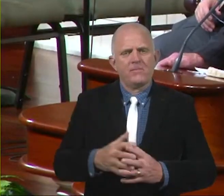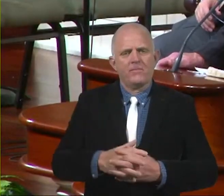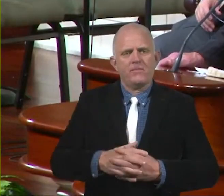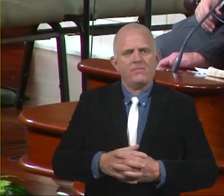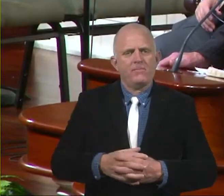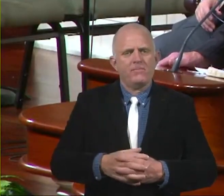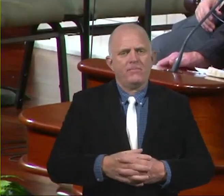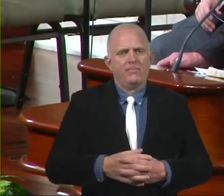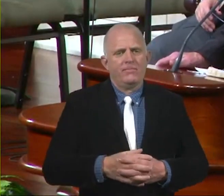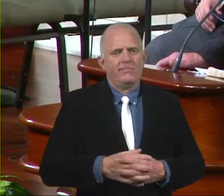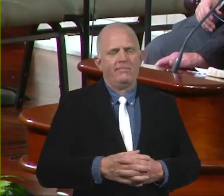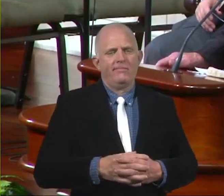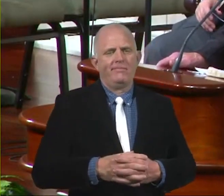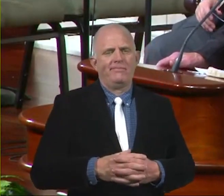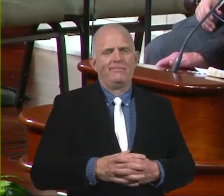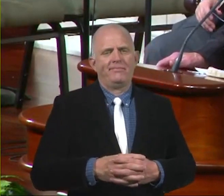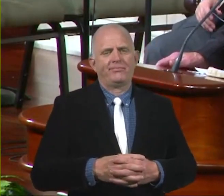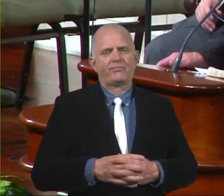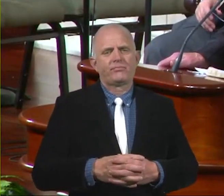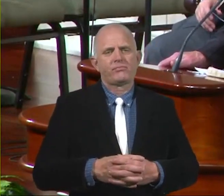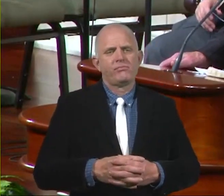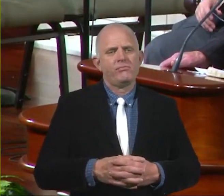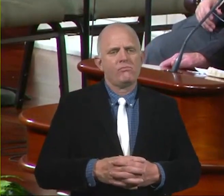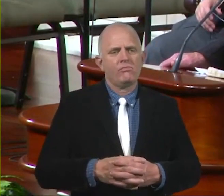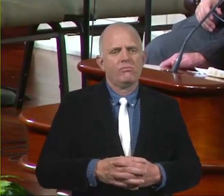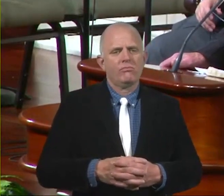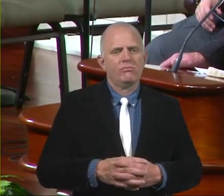Oh, well, he didn't mean it.